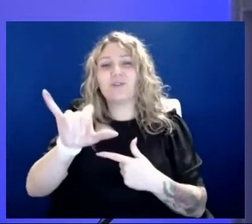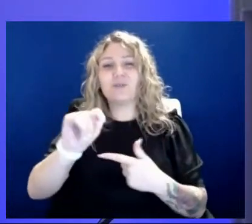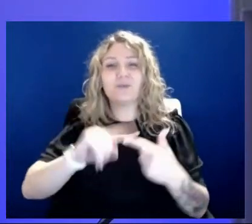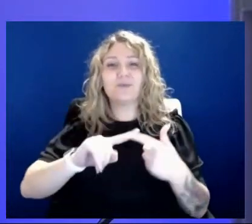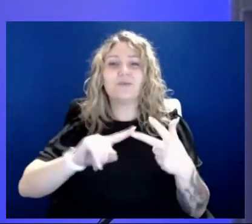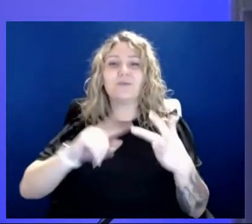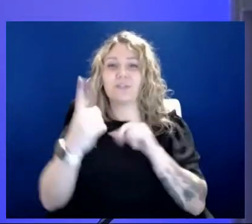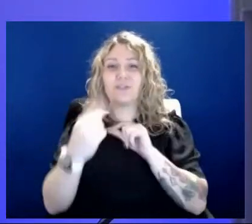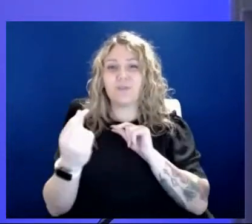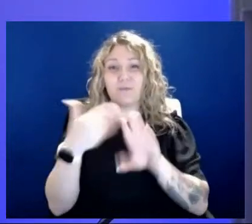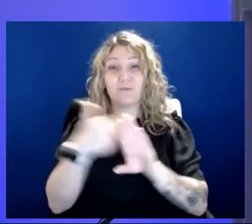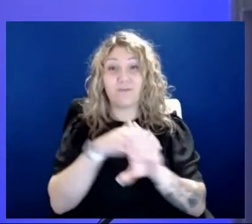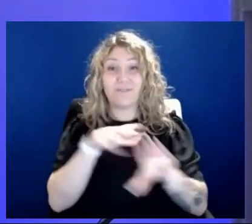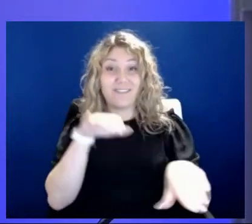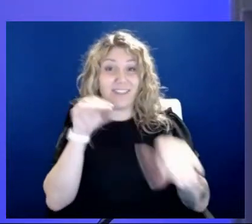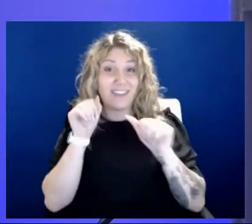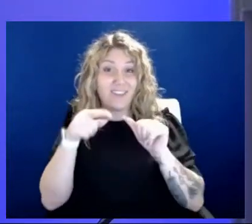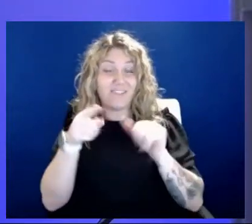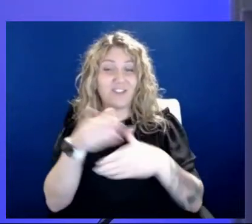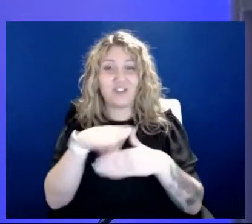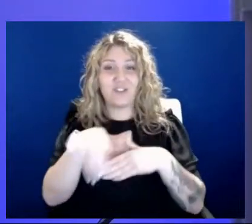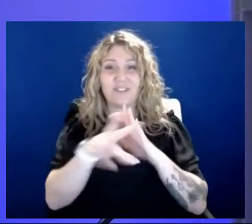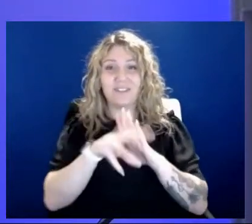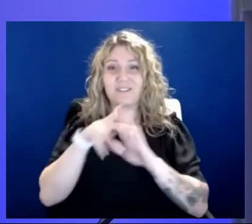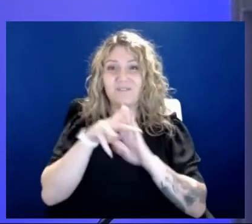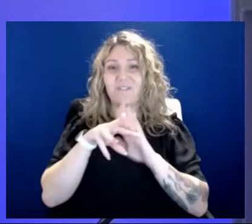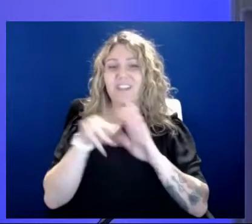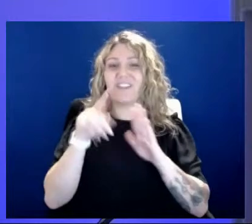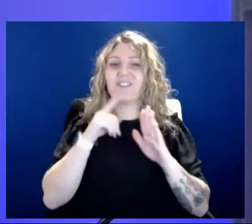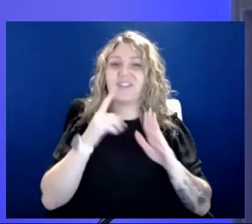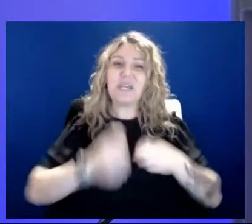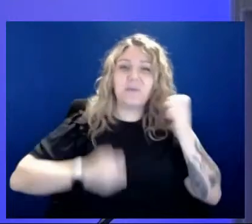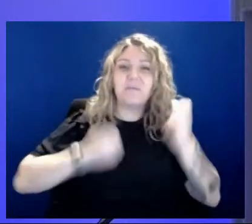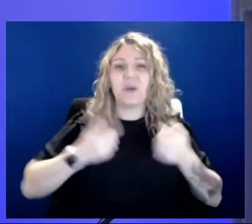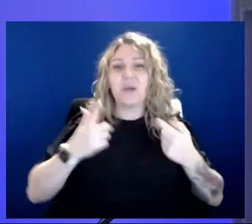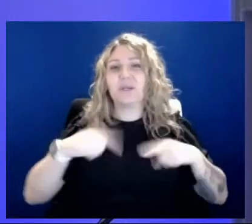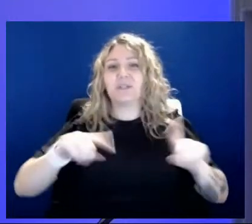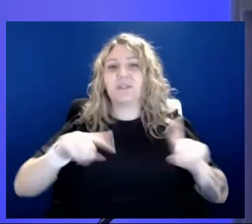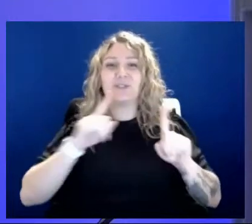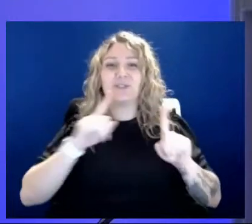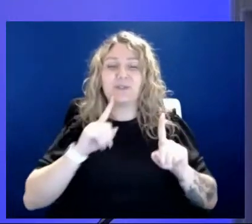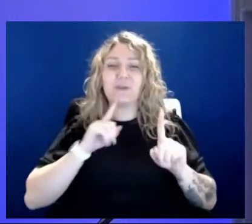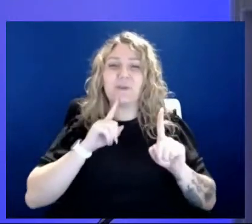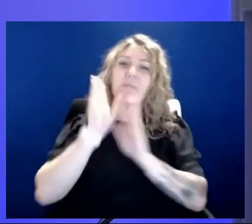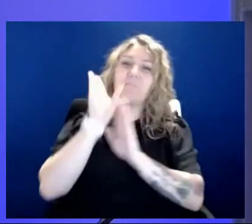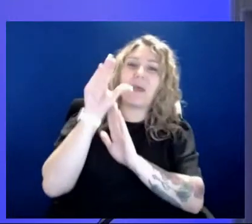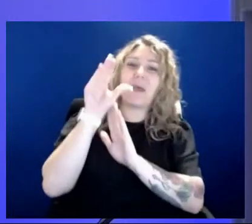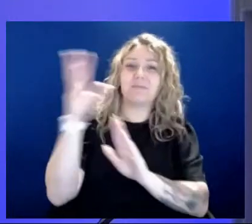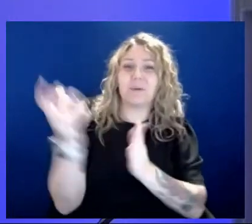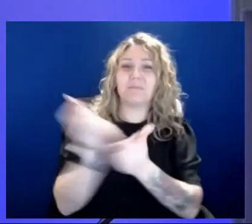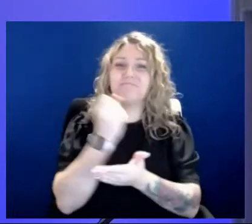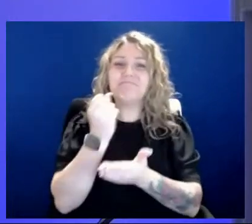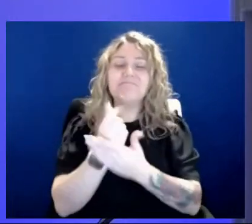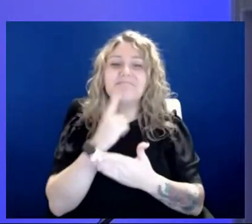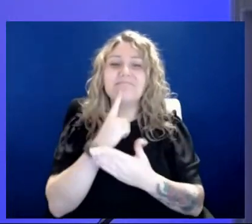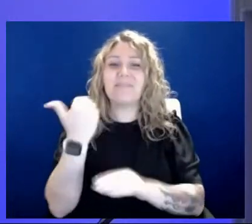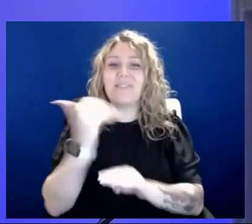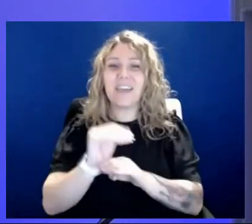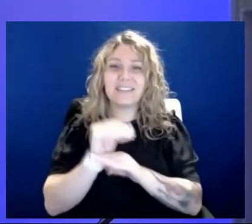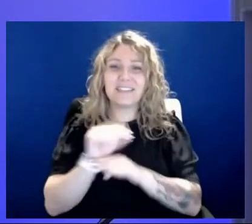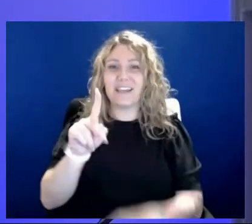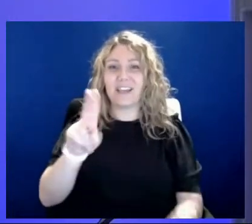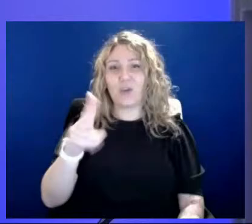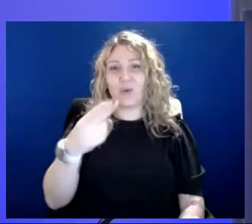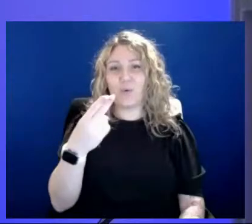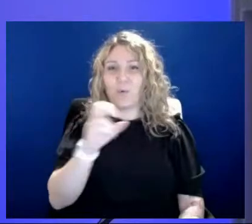share this video showing the emotion on the court after the big Jayhawk victory last night. KU Hoops produced this video, and it is